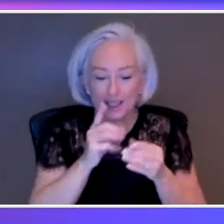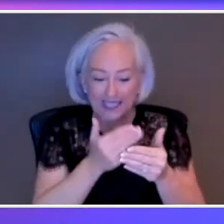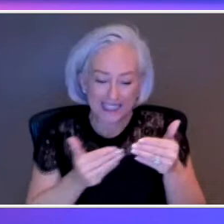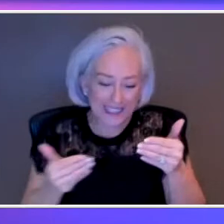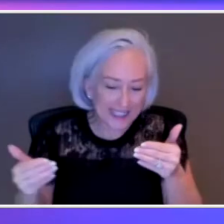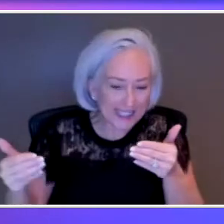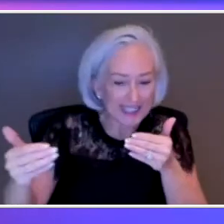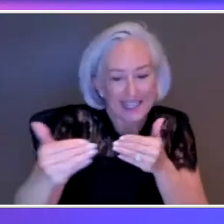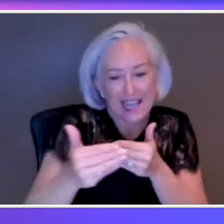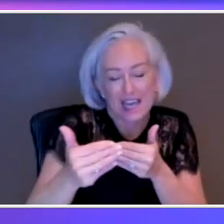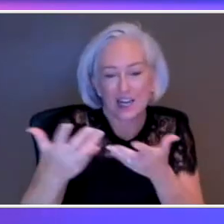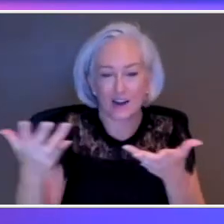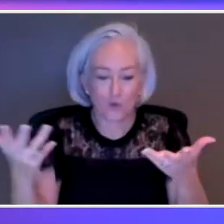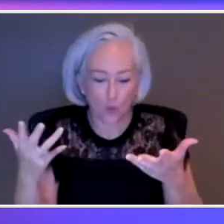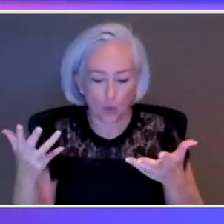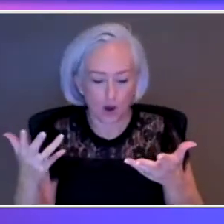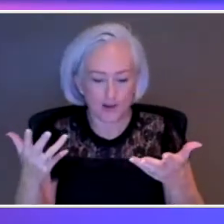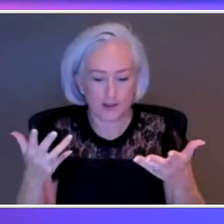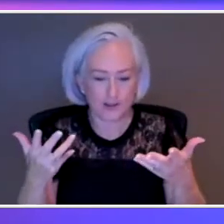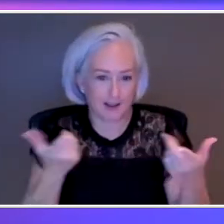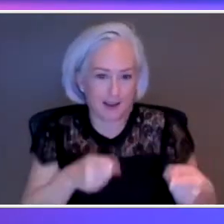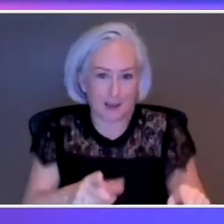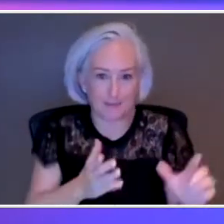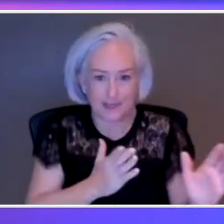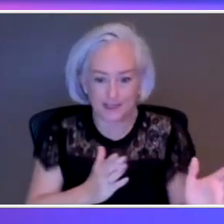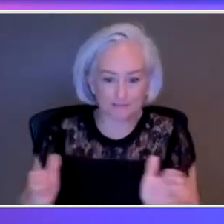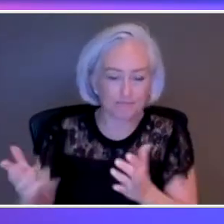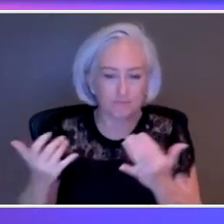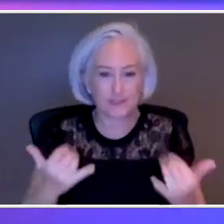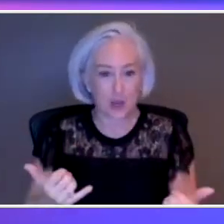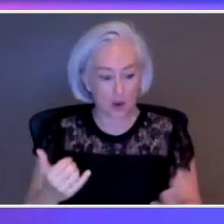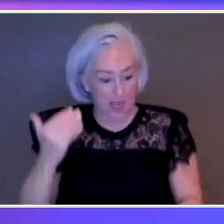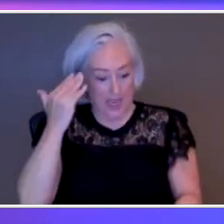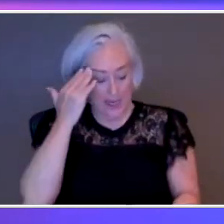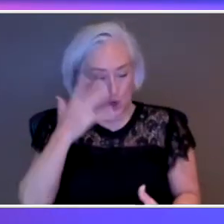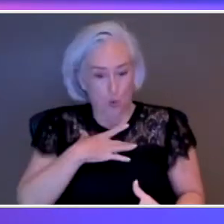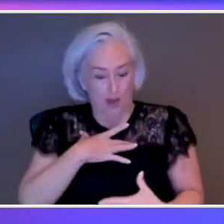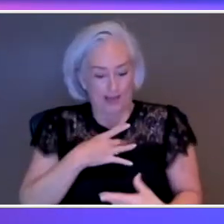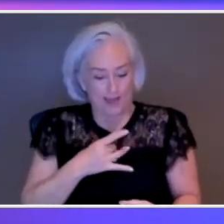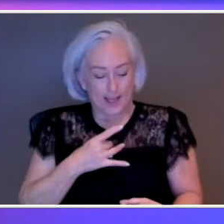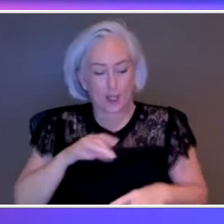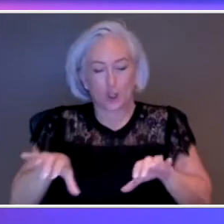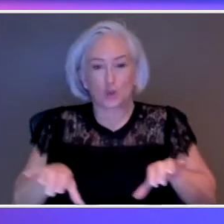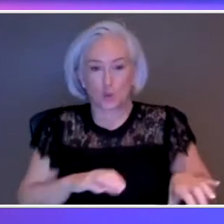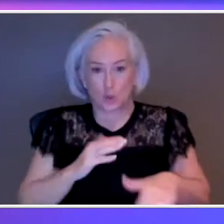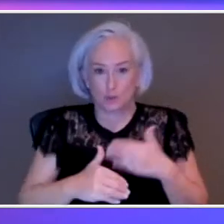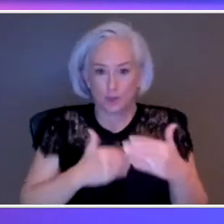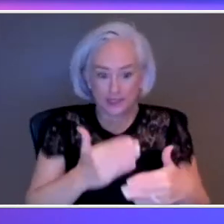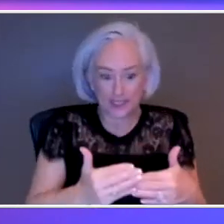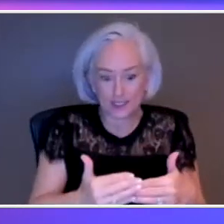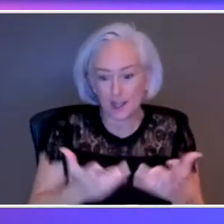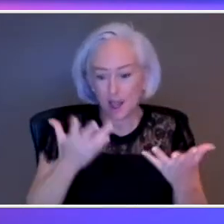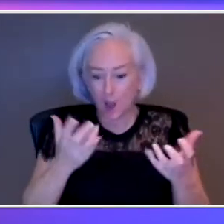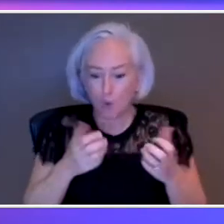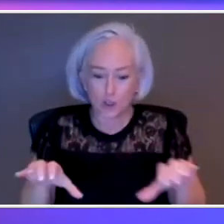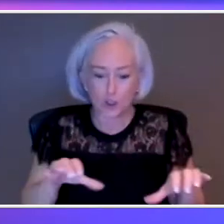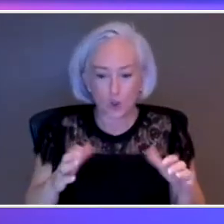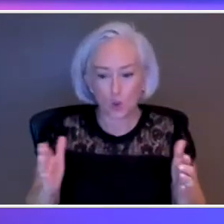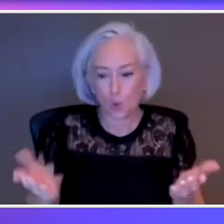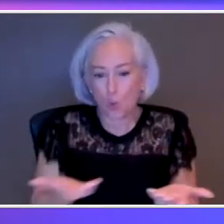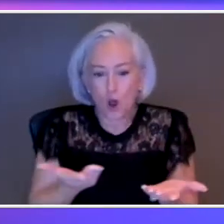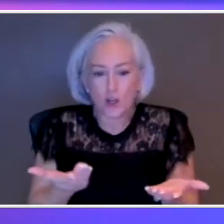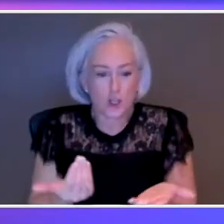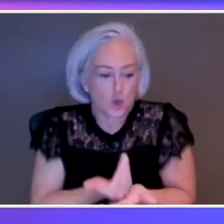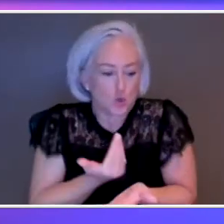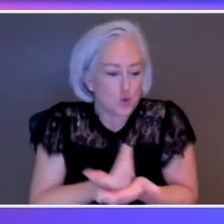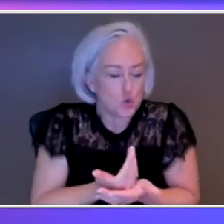procedural medicine. So I know that I like doing procedures. I know I want to do the latest and the greatest and try to develop things, myself and